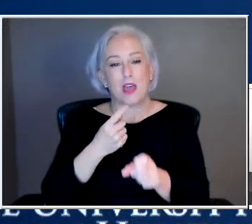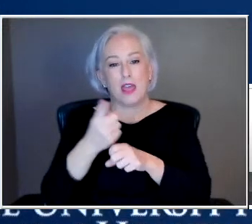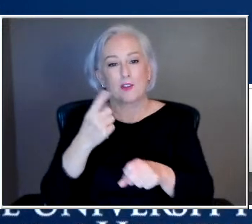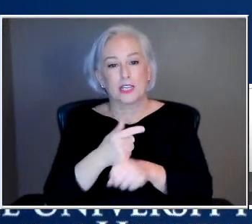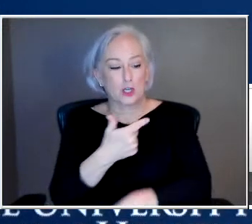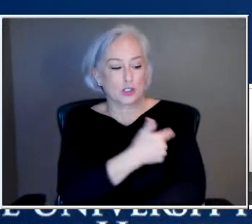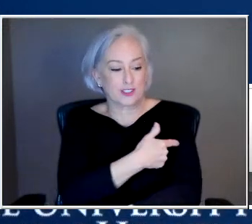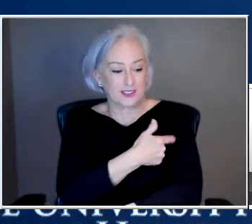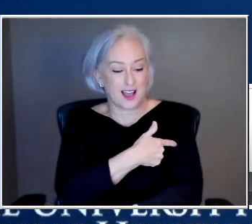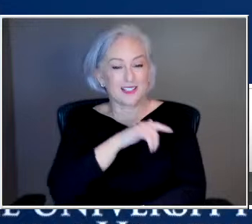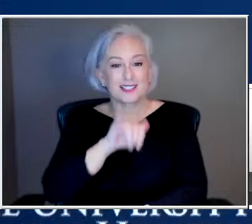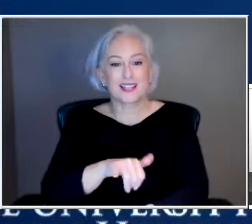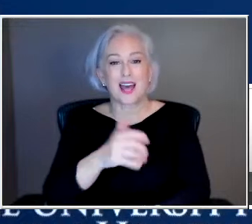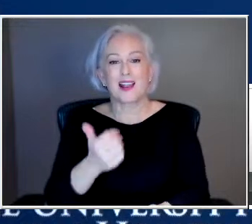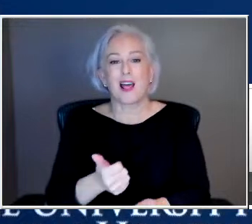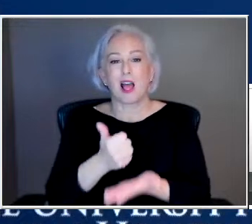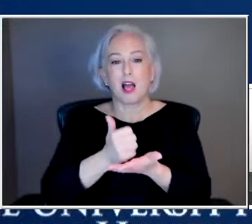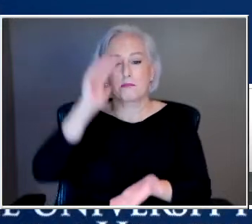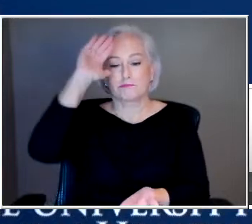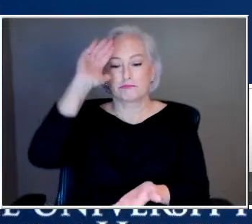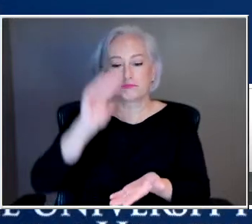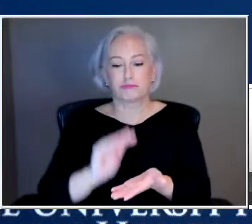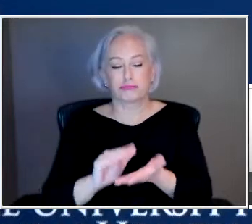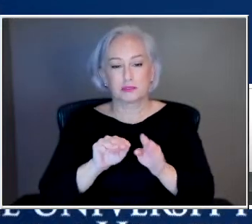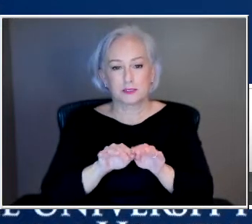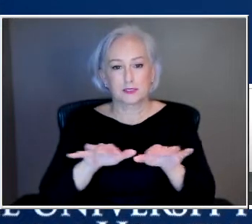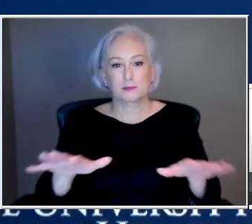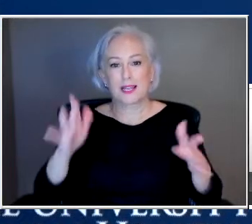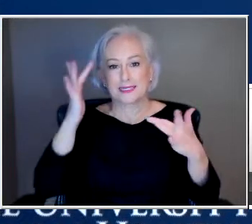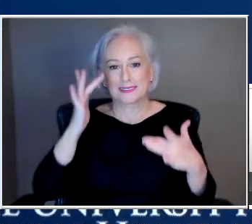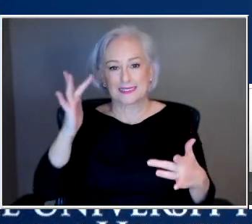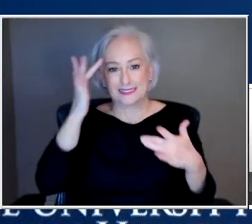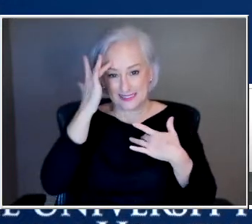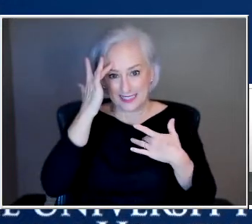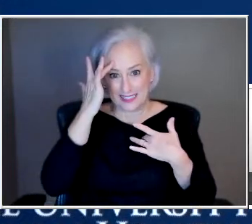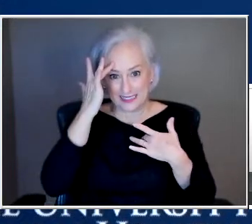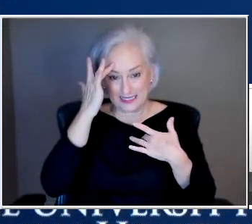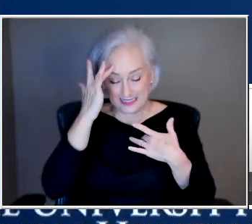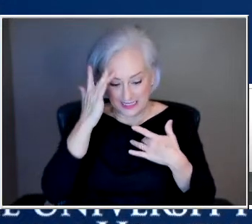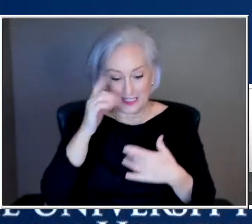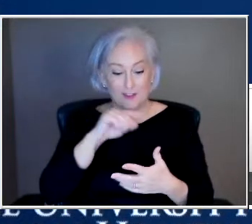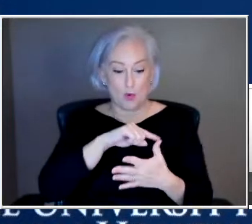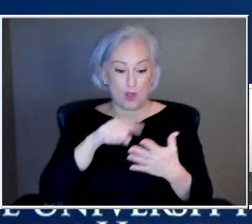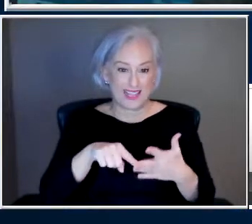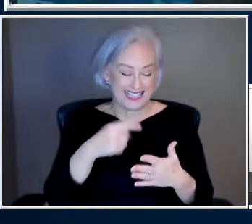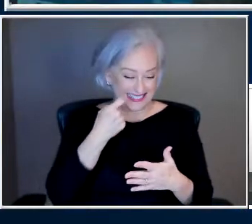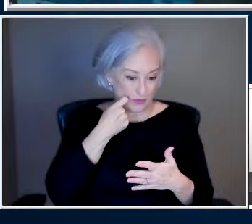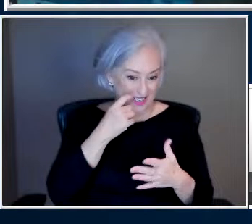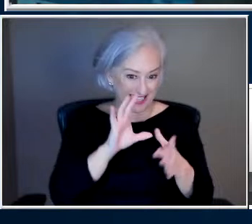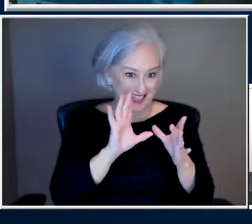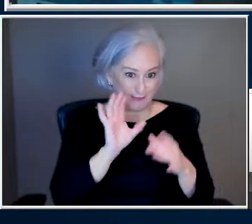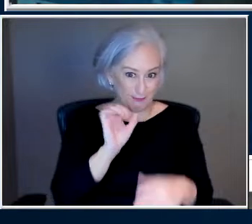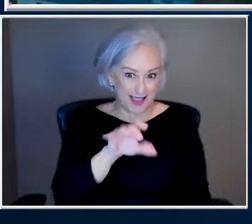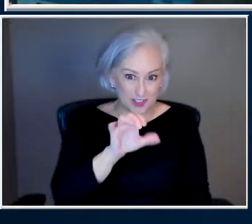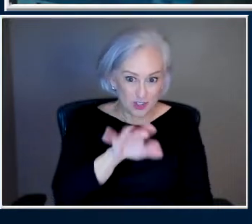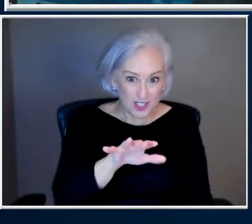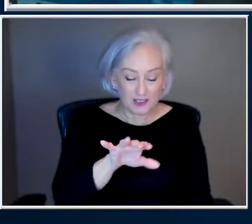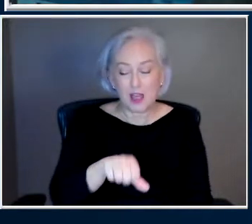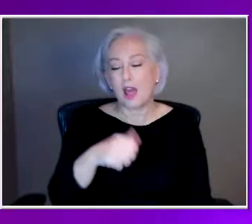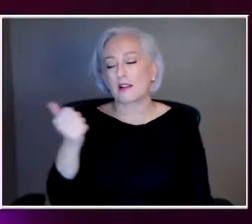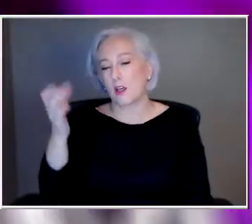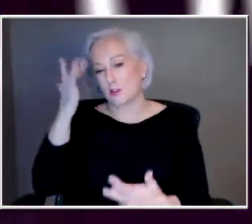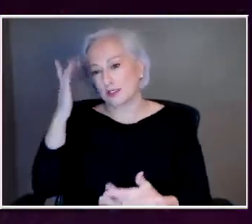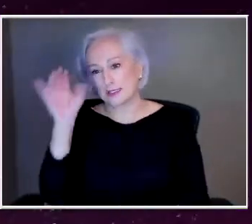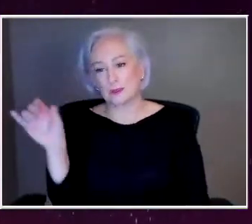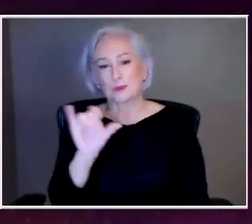reduce the chance of spread of these diseases, but also other diseases that may be out there as well. Thank you, Dr. Hawkinson. Want to get to our